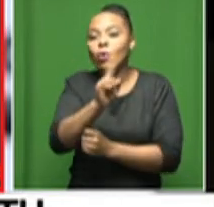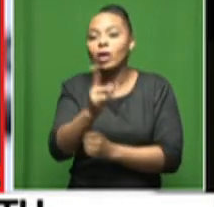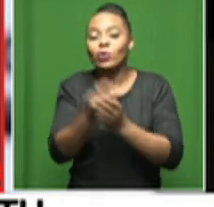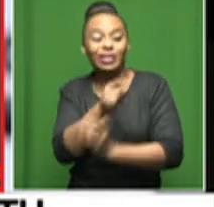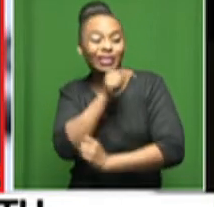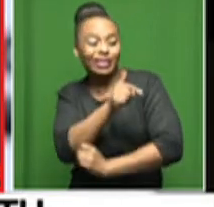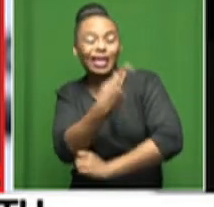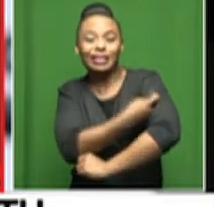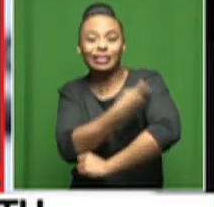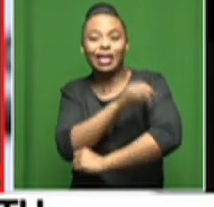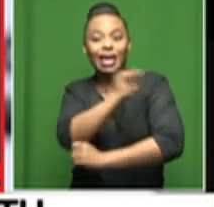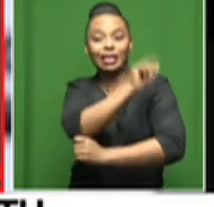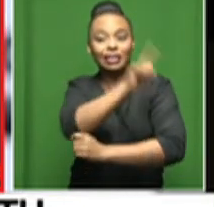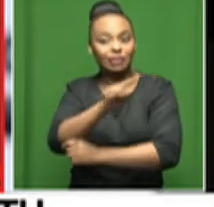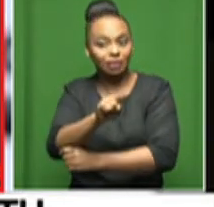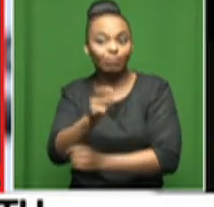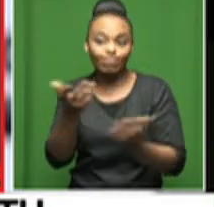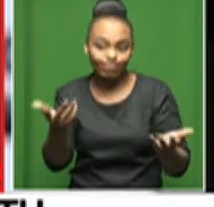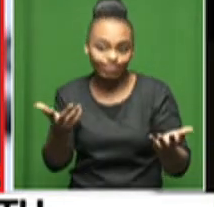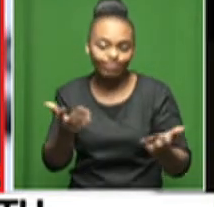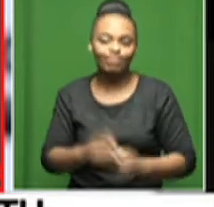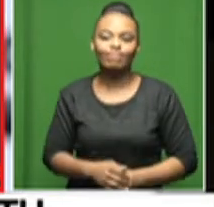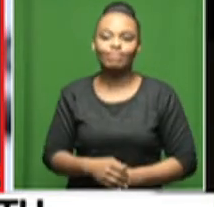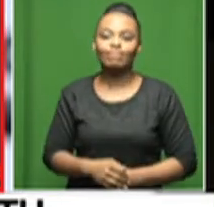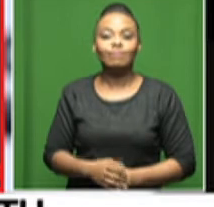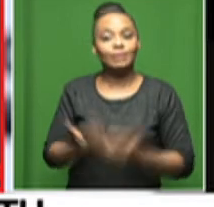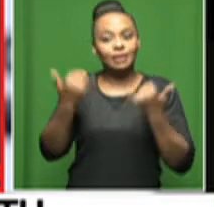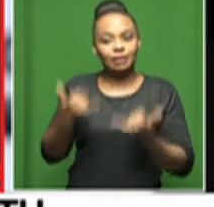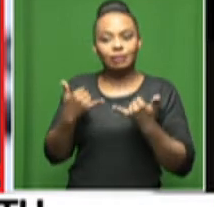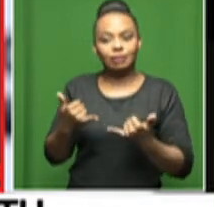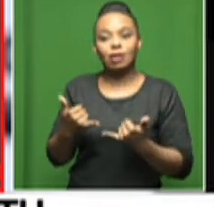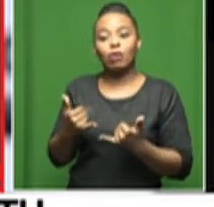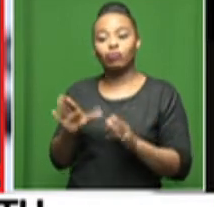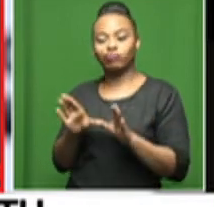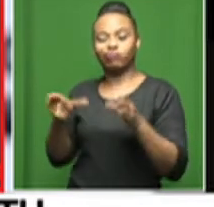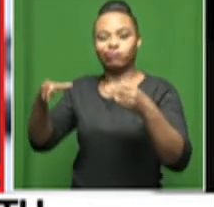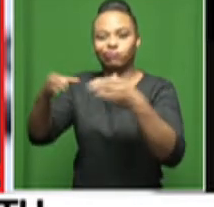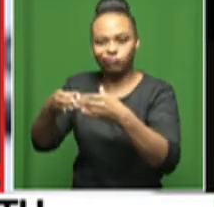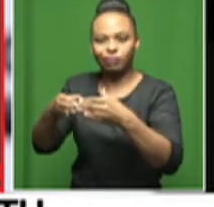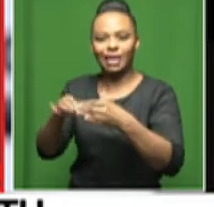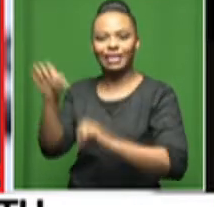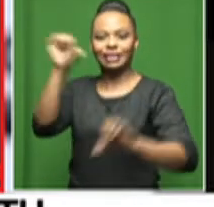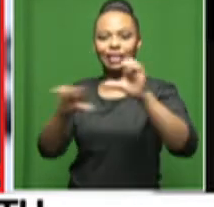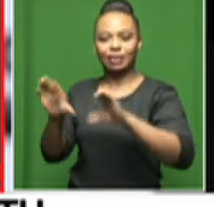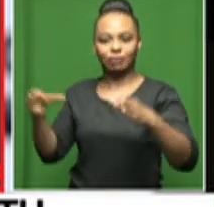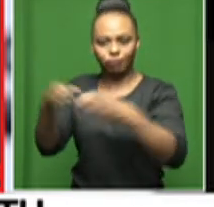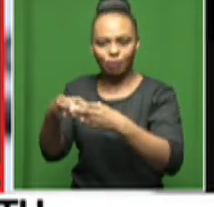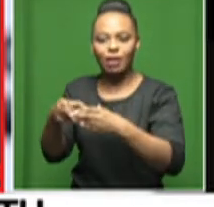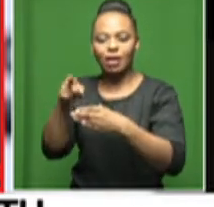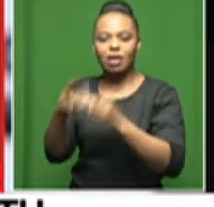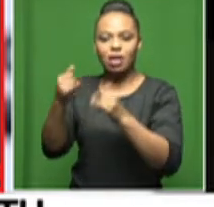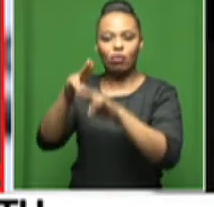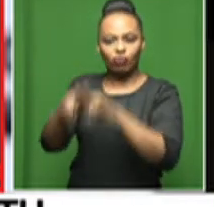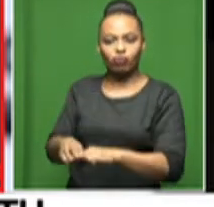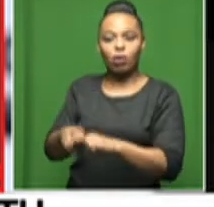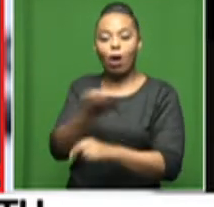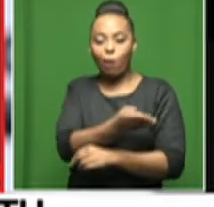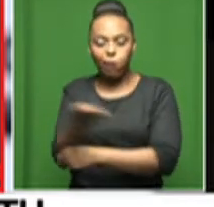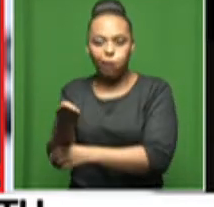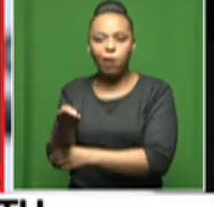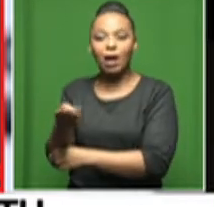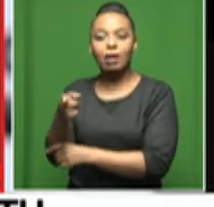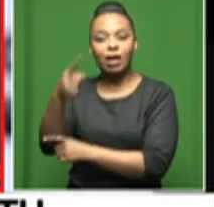So that basically is the assignment that has been given to our scientists as they're all together here. They'll figure it